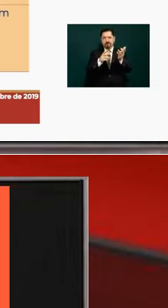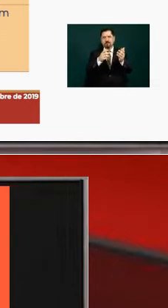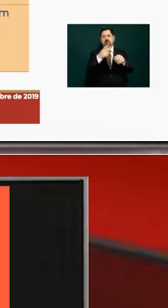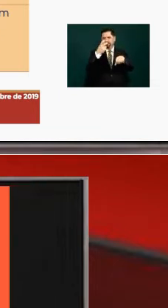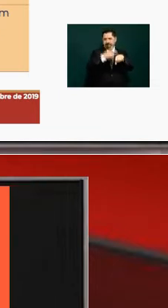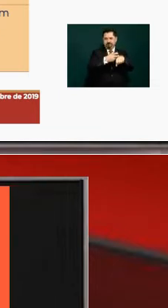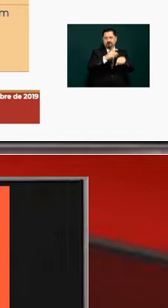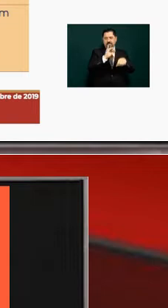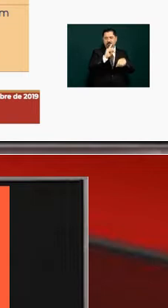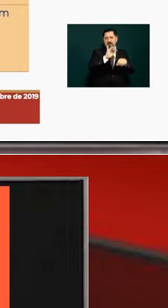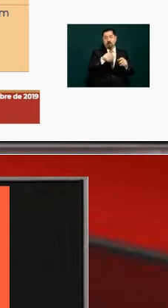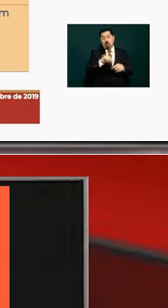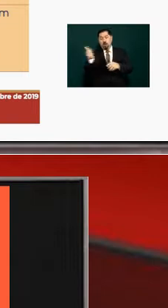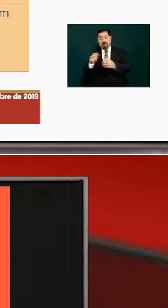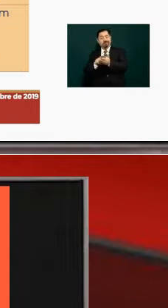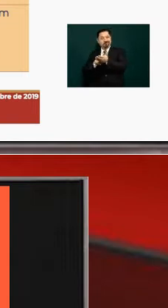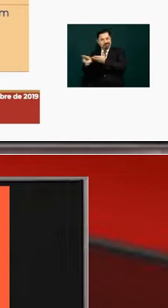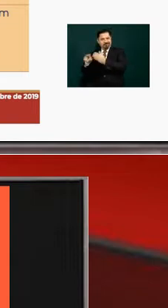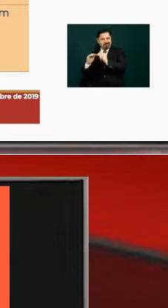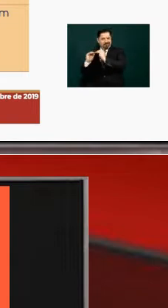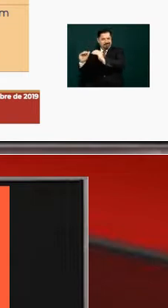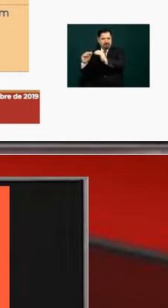bridges oh